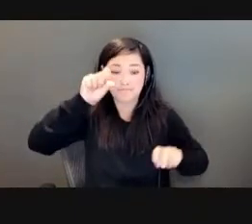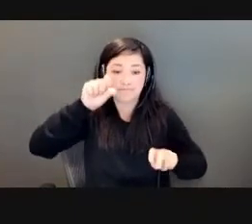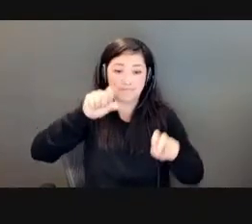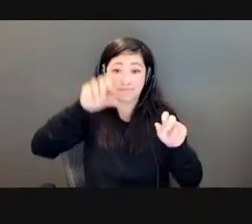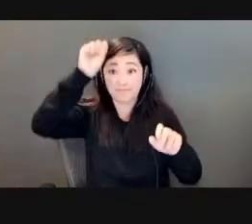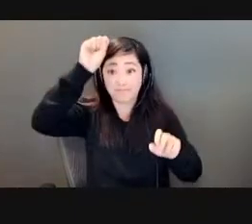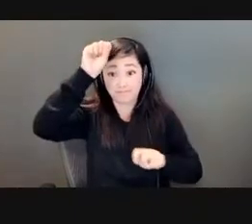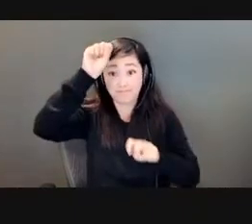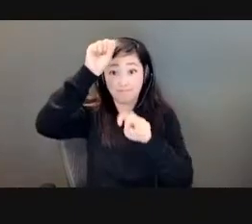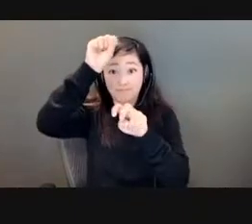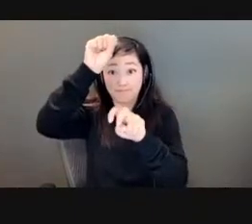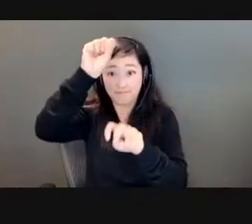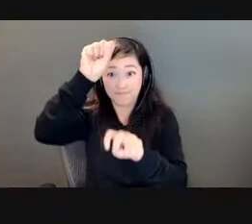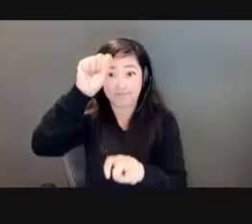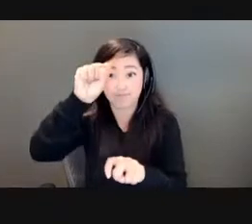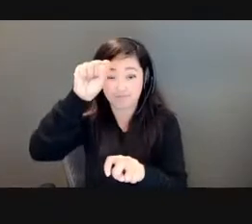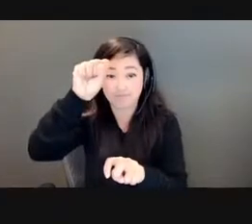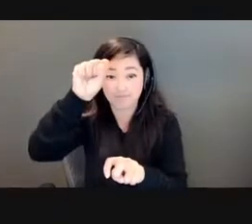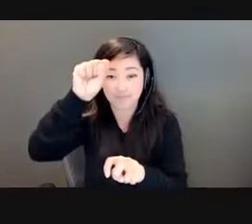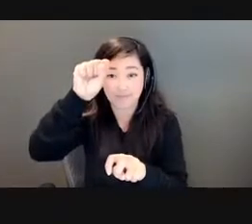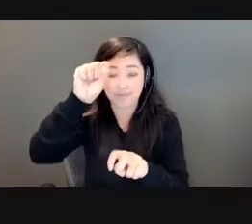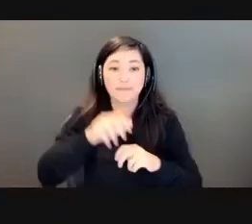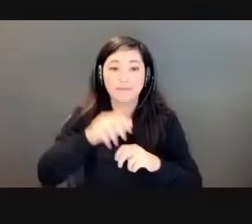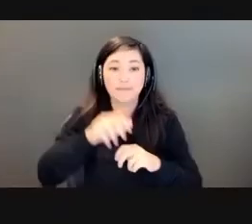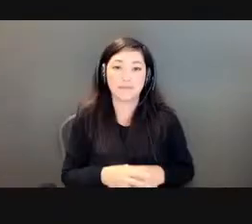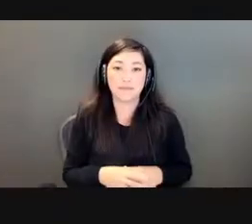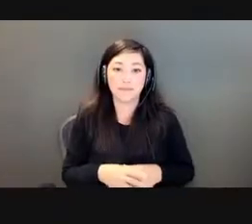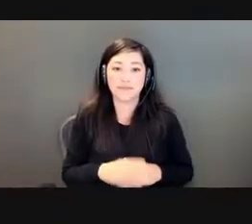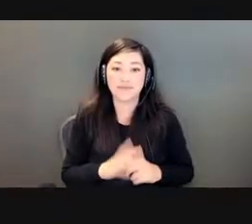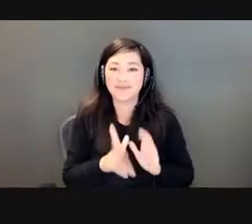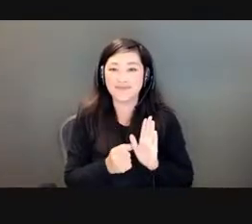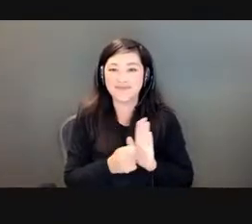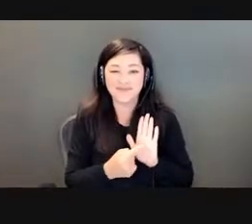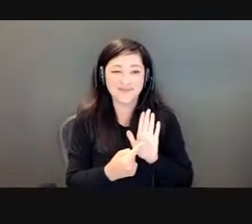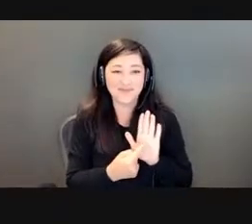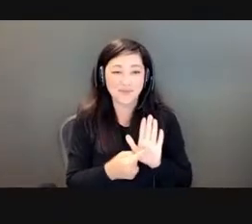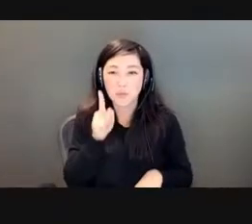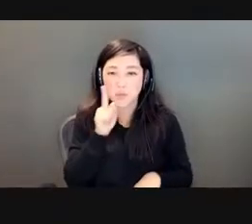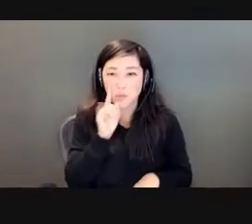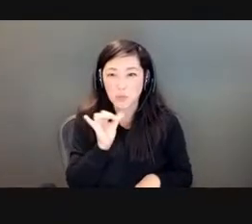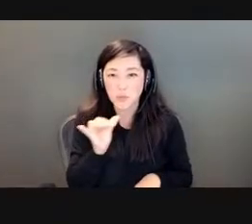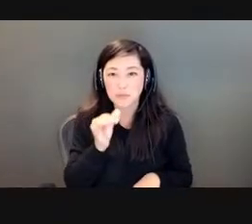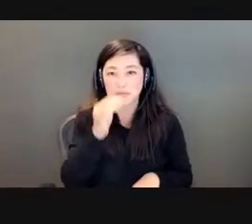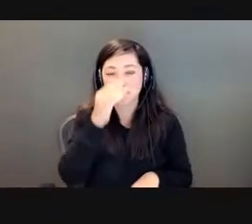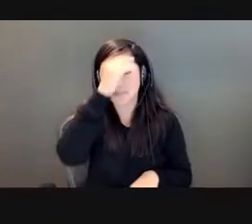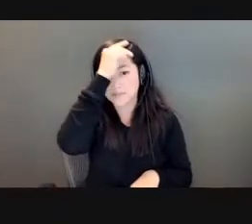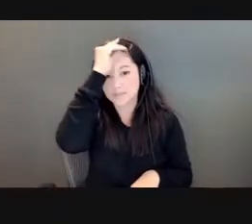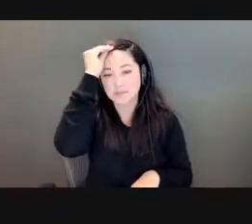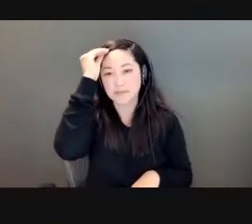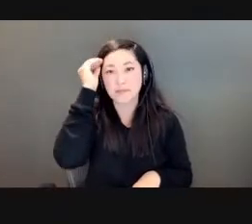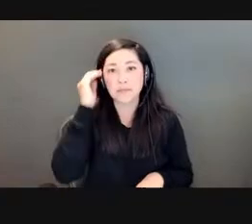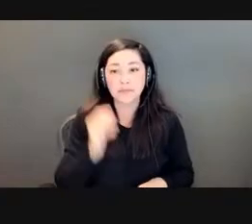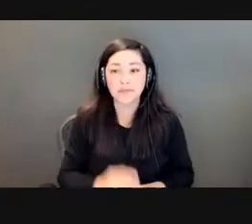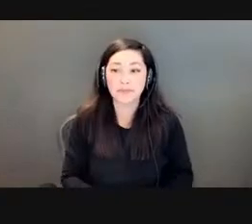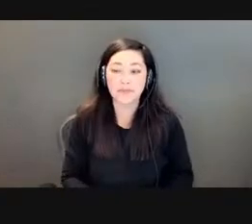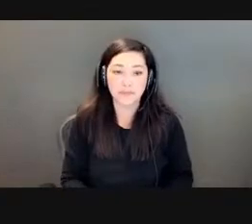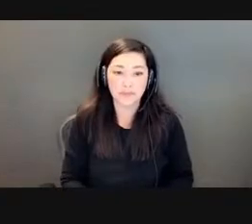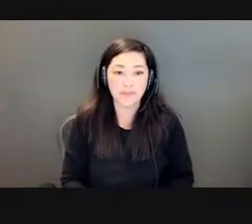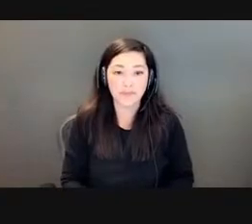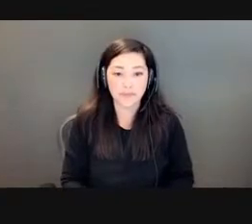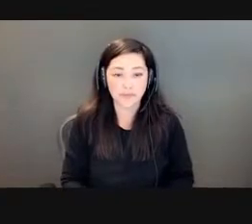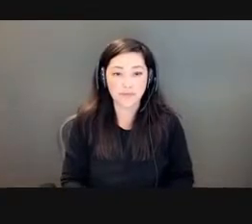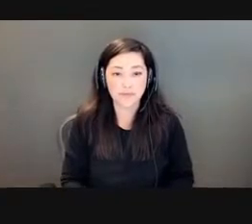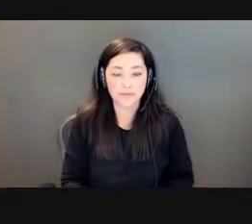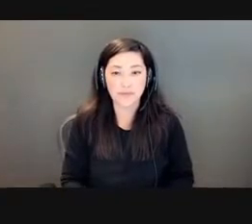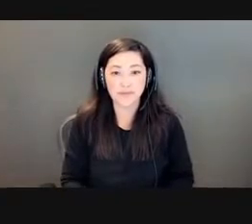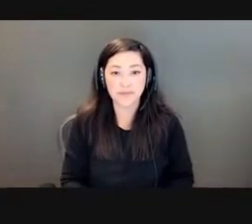and my wheelchair right out of the van. So the video is just showing that process of how I am lowered out of the van